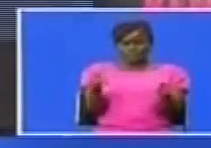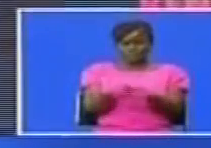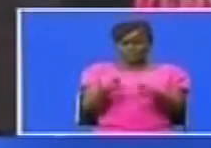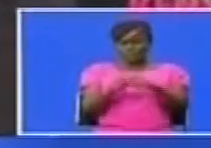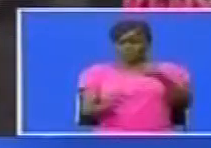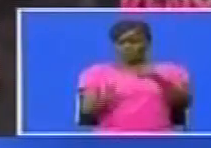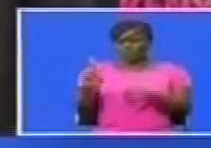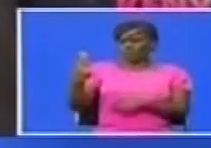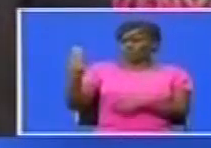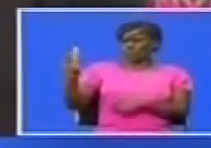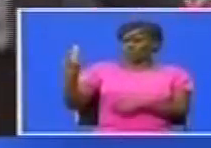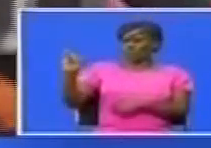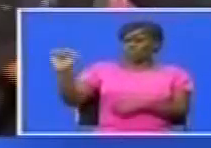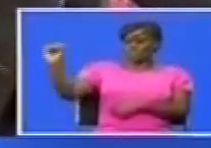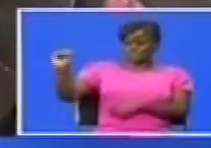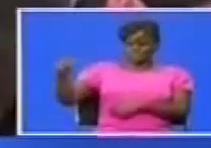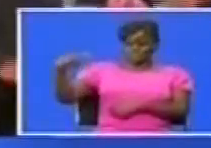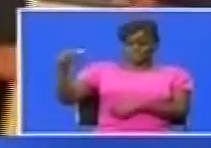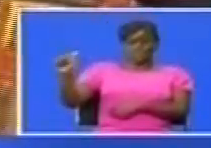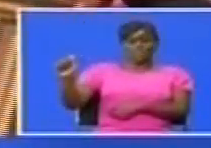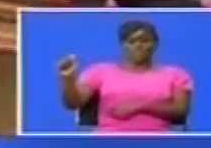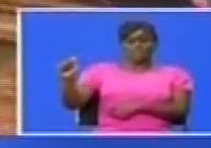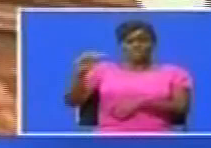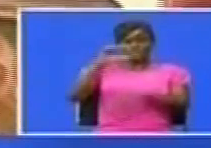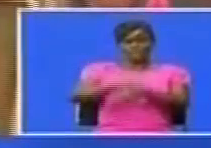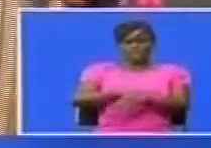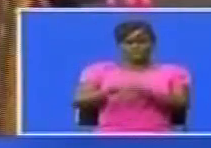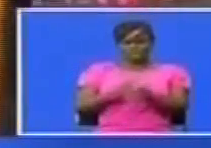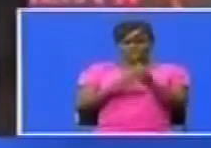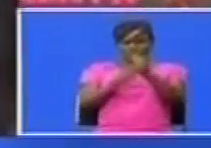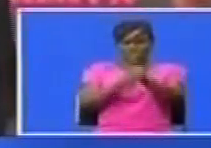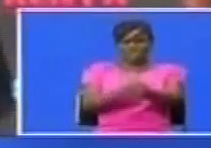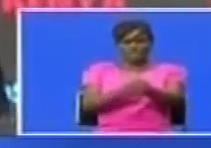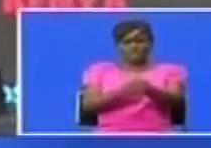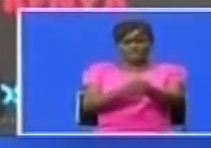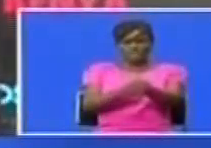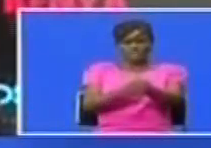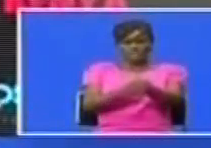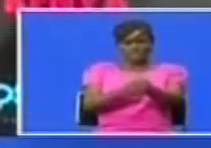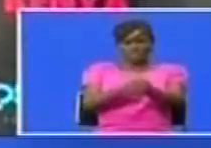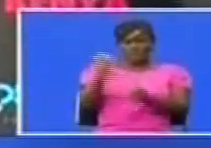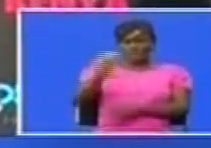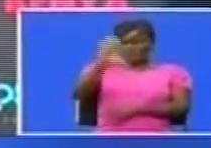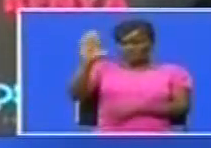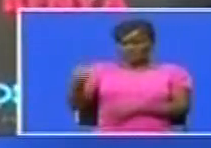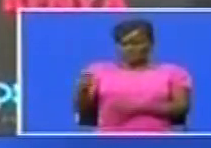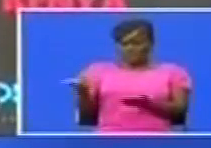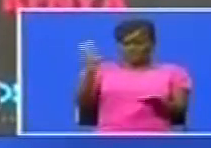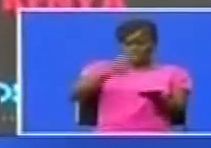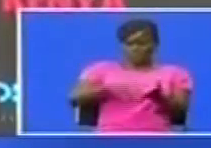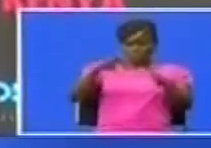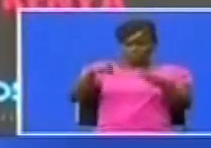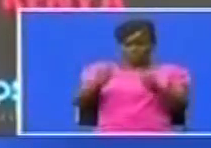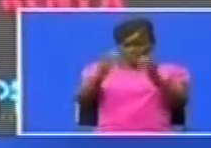topped Rudisha and World Silver Medalist Elijah Manangoi to take the Middle Distance Athlete of the Year gong, with African mile record holder and